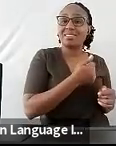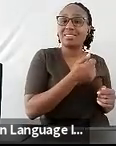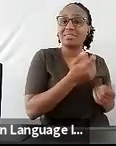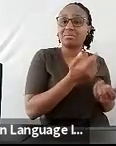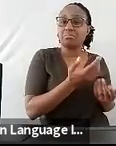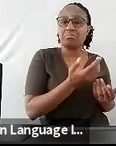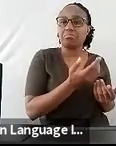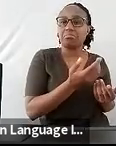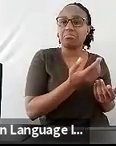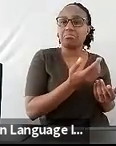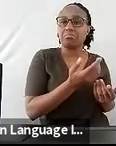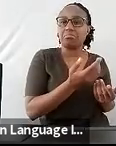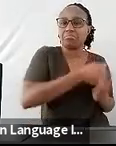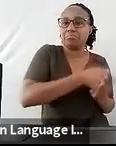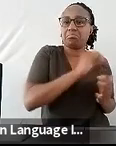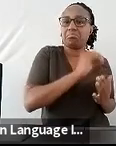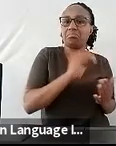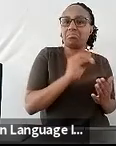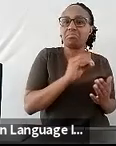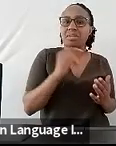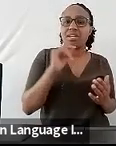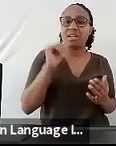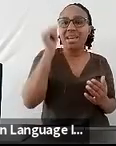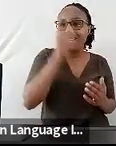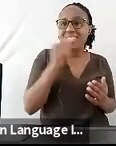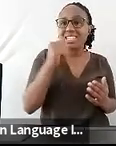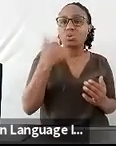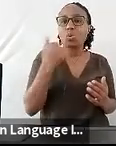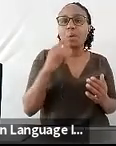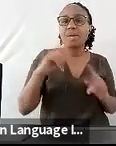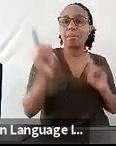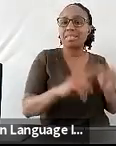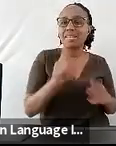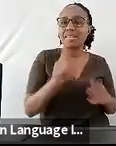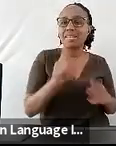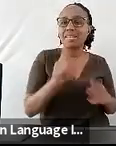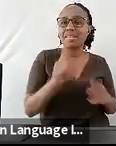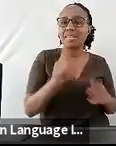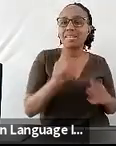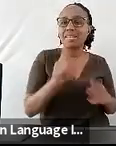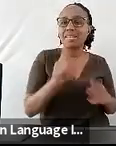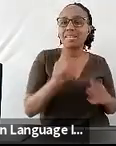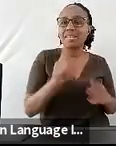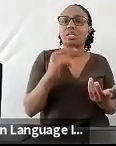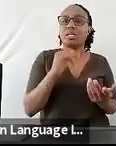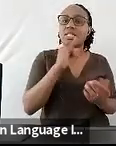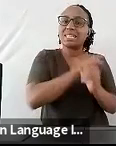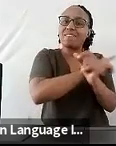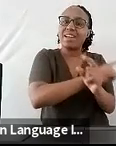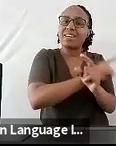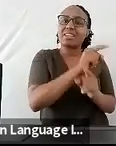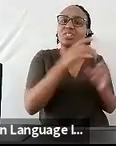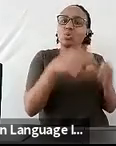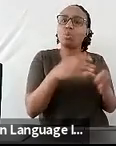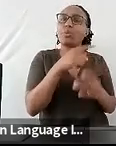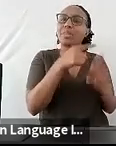who are being beaten and nobody's speaking up for them the way that they need to be defended? And so these are some of the issues that I wanted to